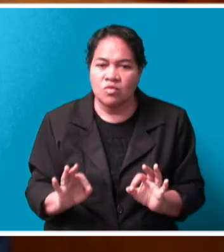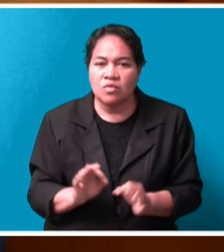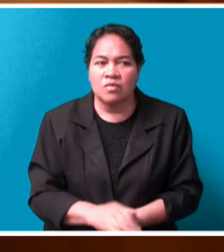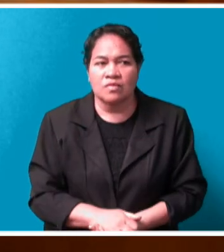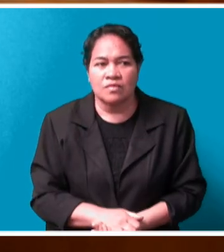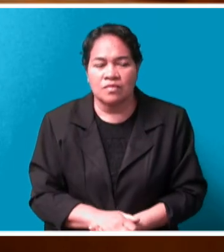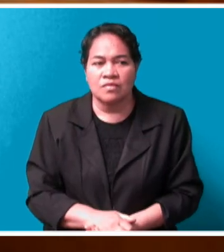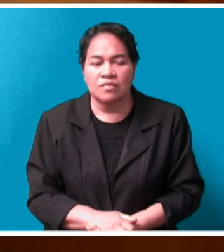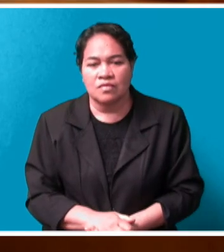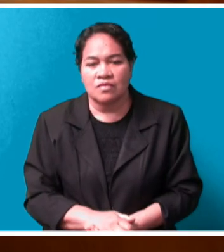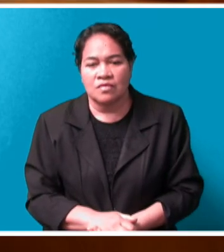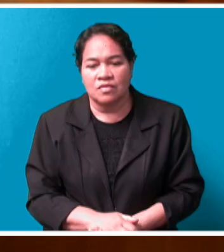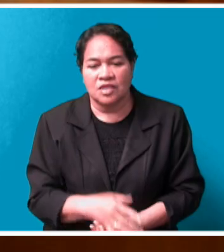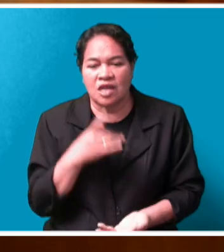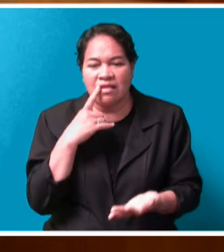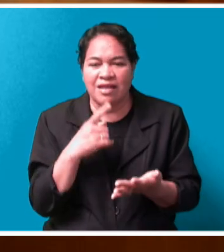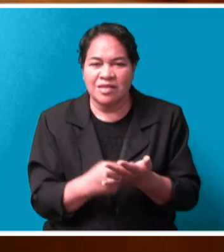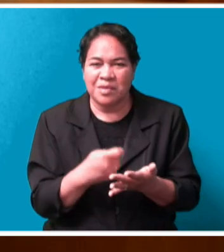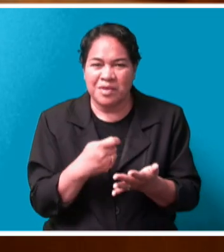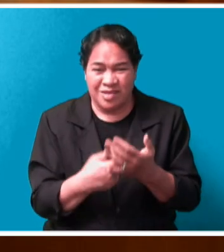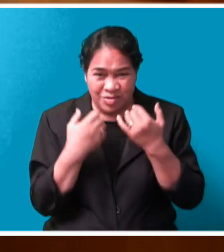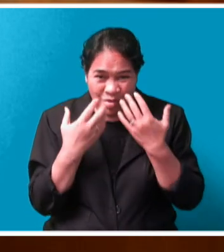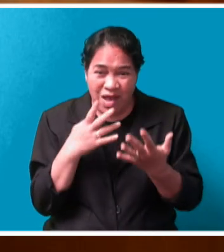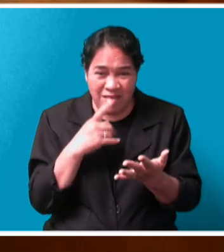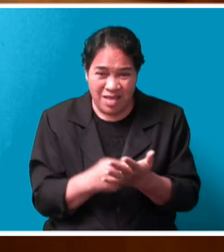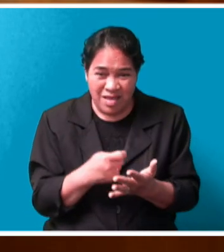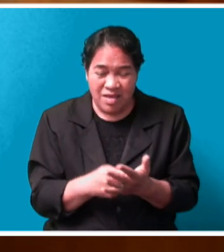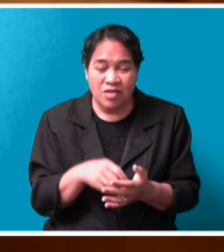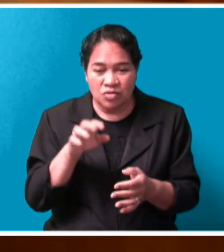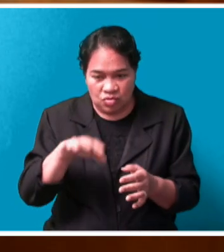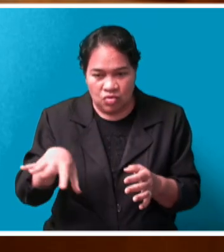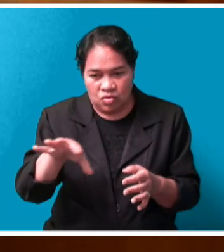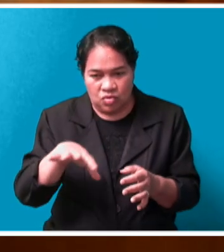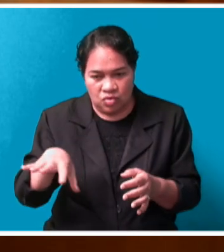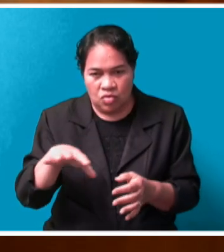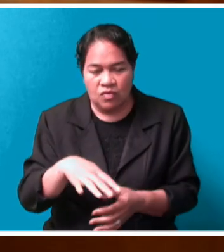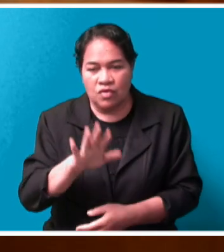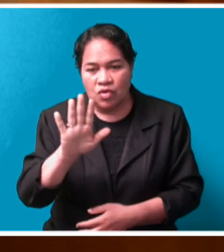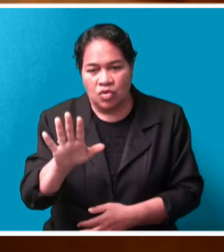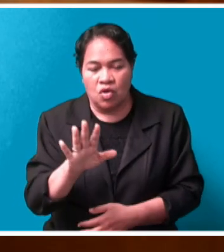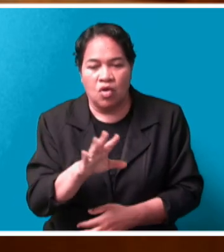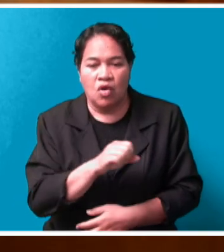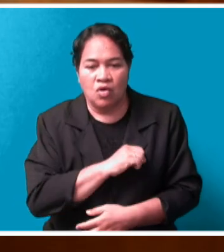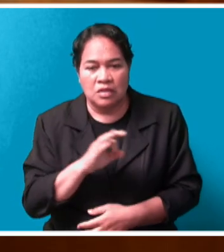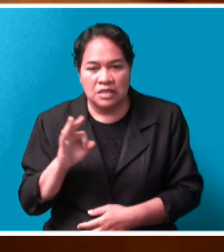testimony to the industry of your staff, Honorable Speaker, sir.